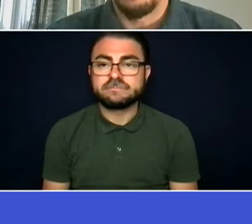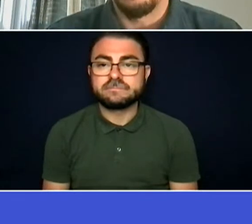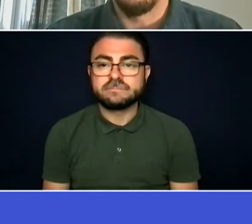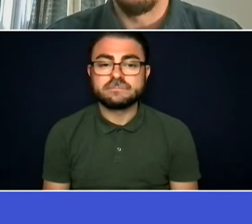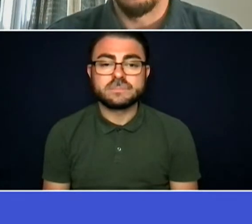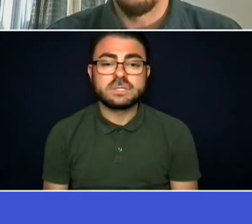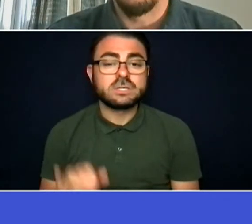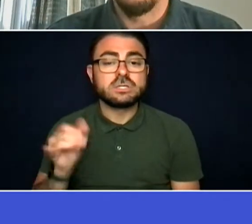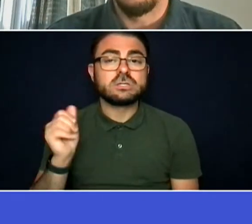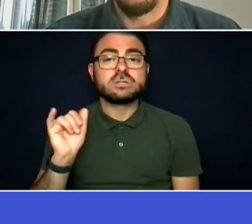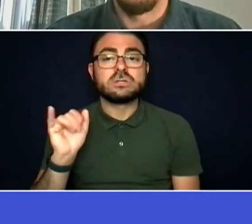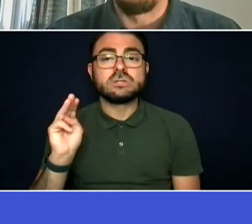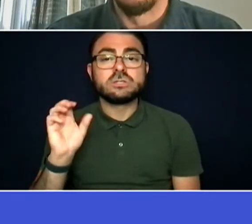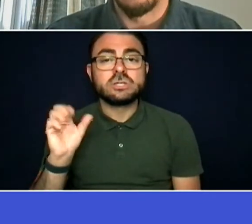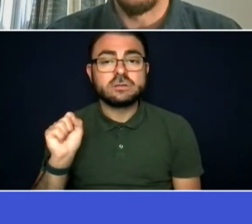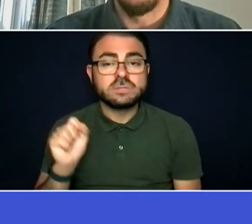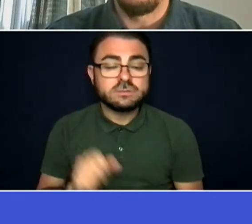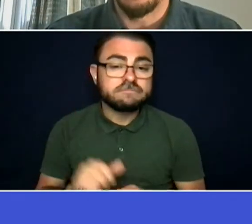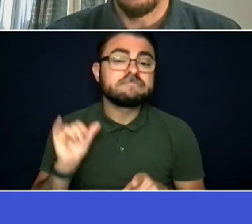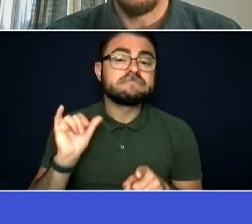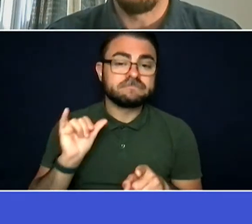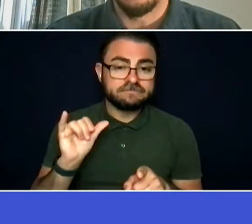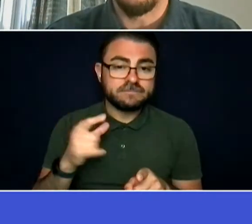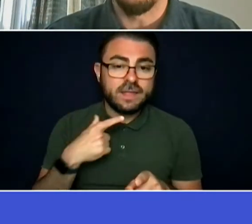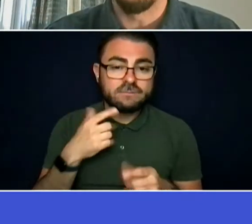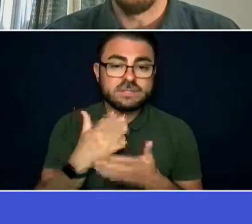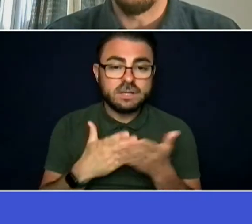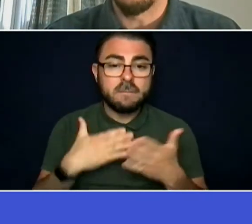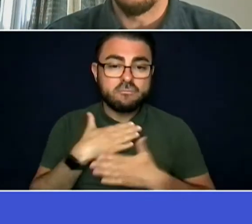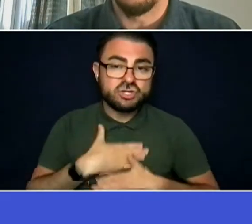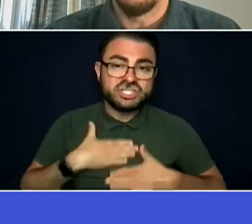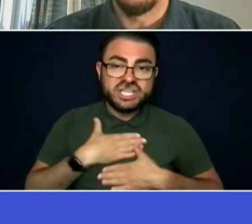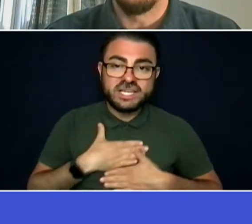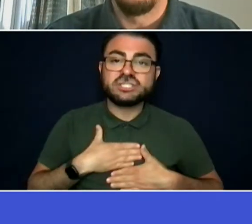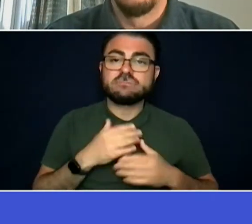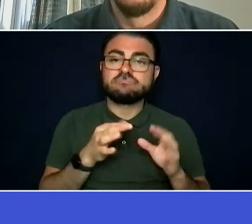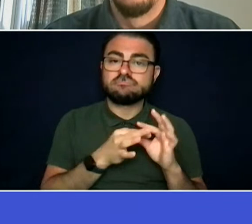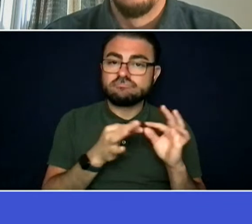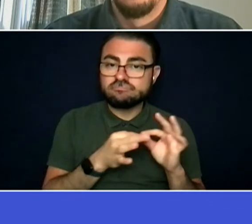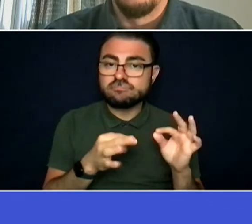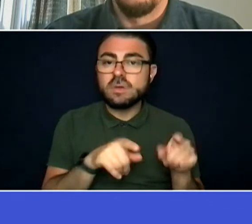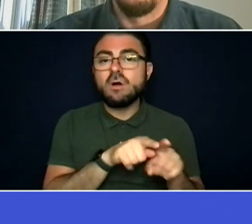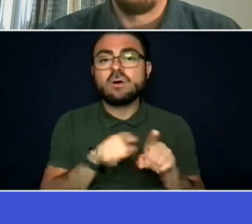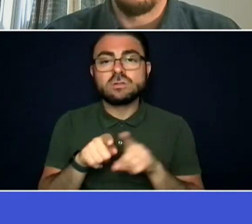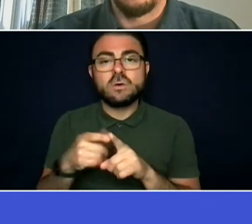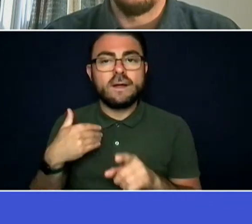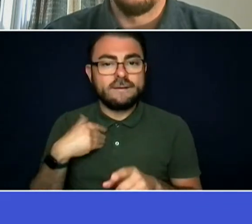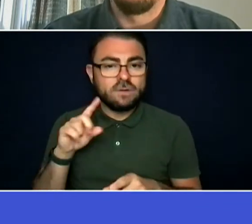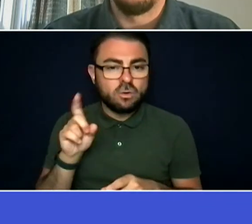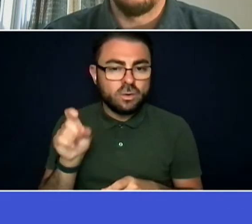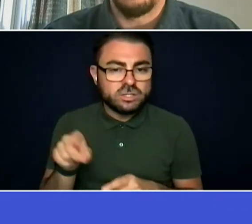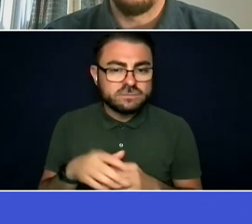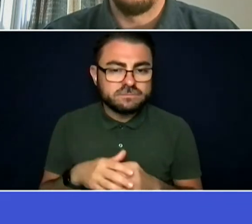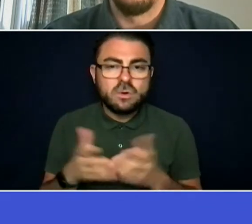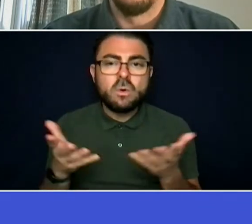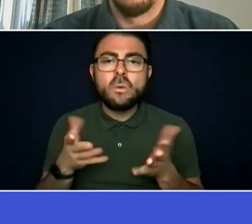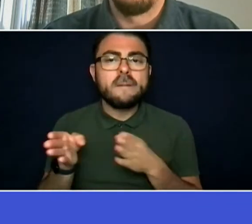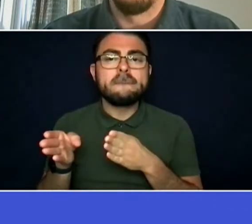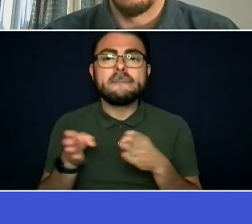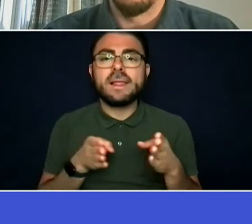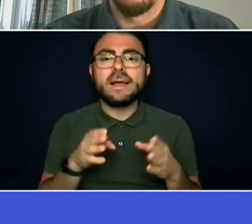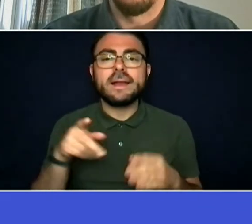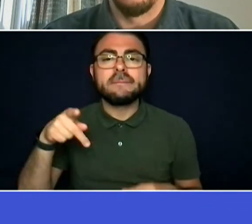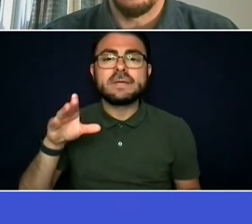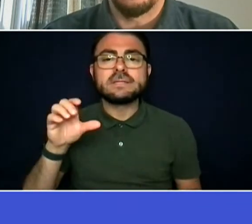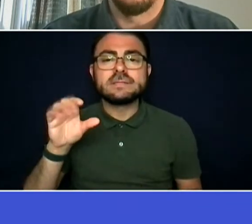Oh, we have some appreciations coming in, but then also a question. What plans does PCEF have if the